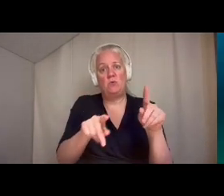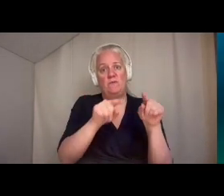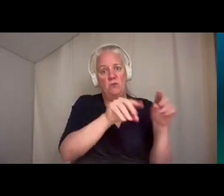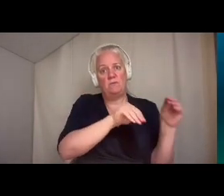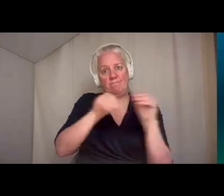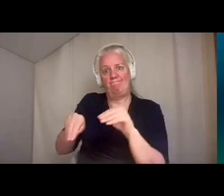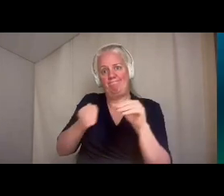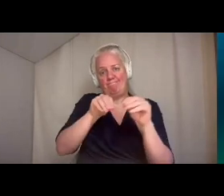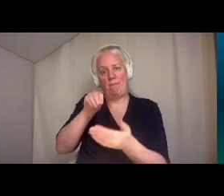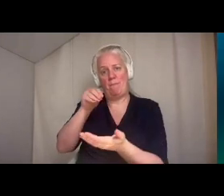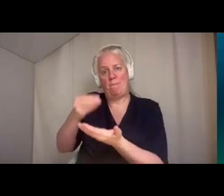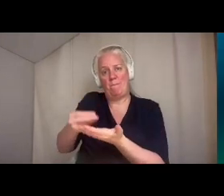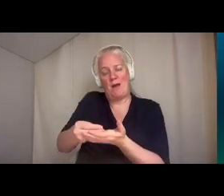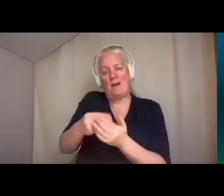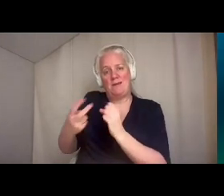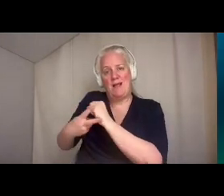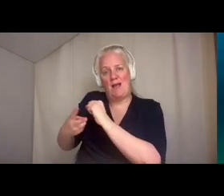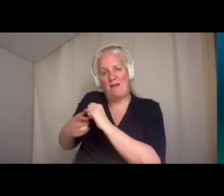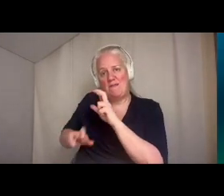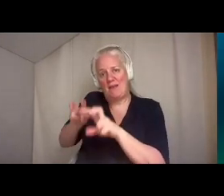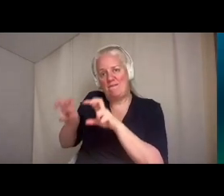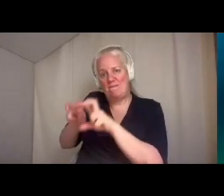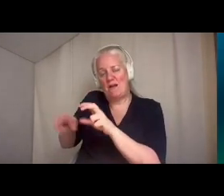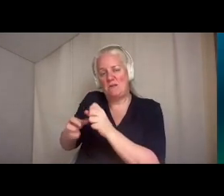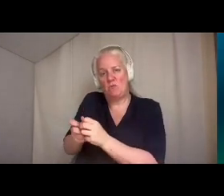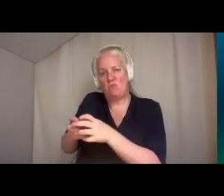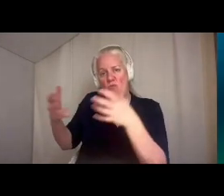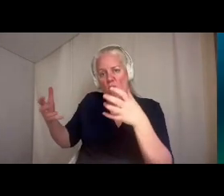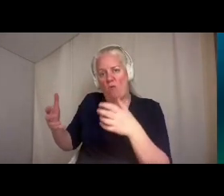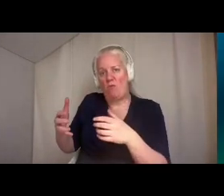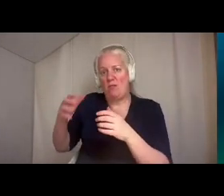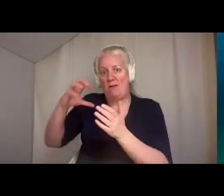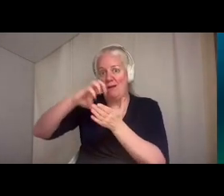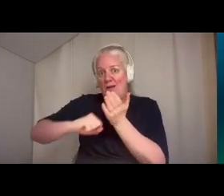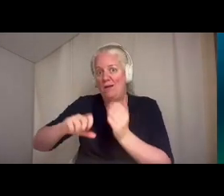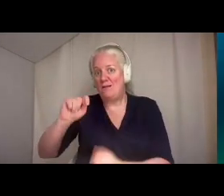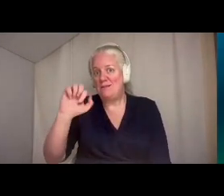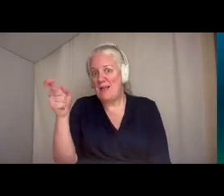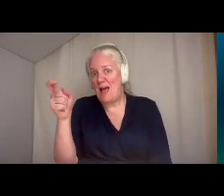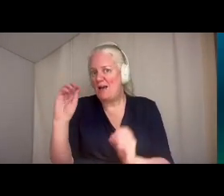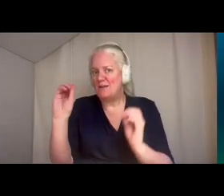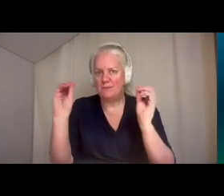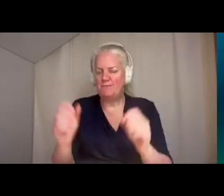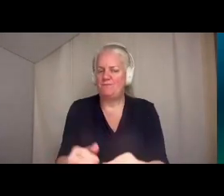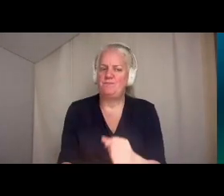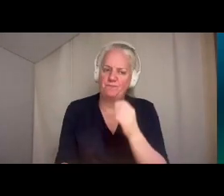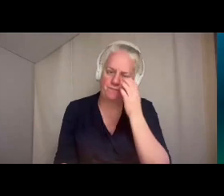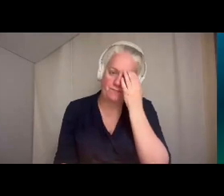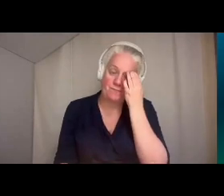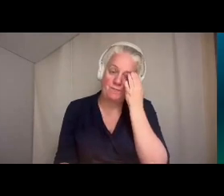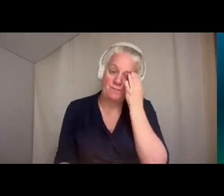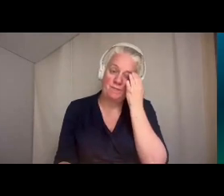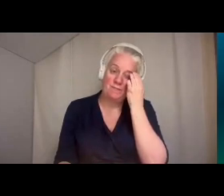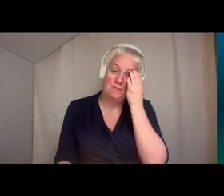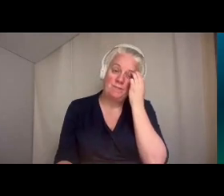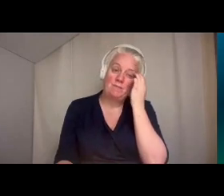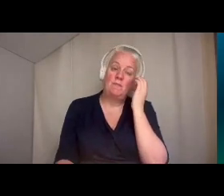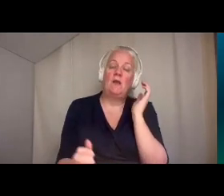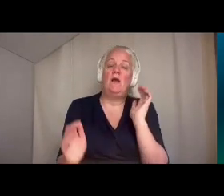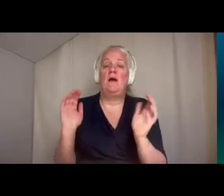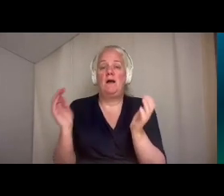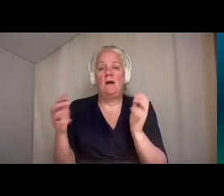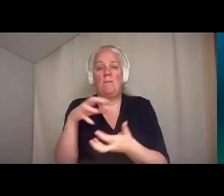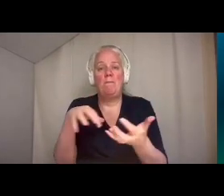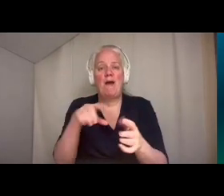combine tax strategies and tips to maximize your contributions, and research the different state-specific